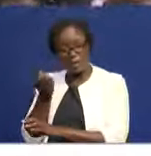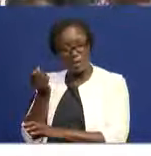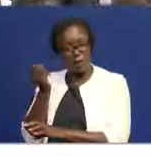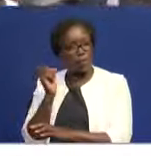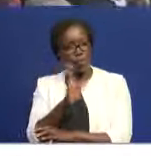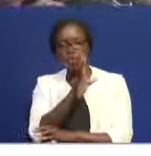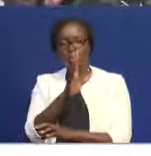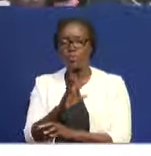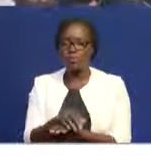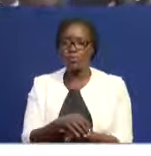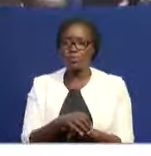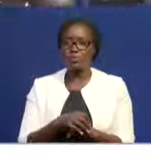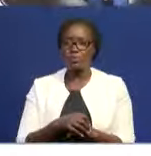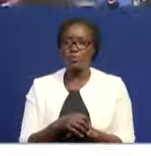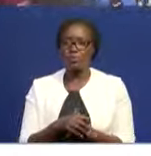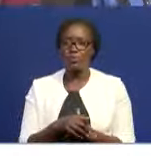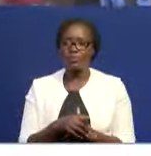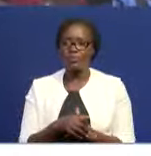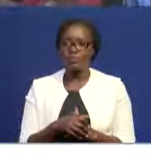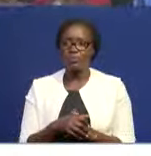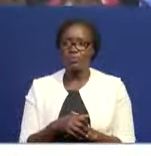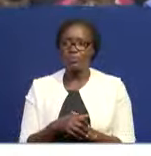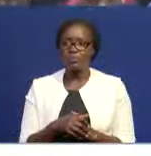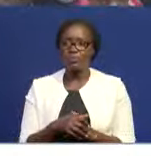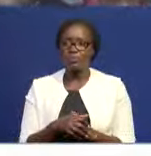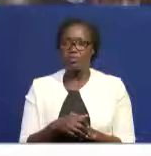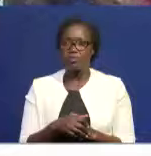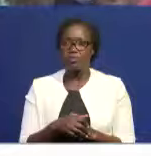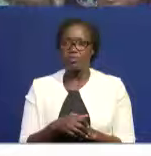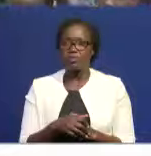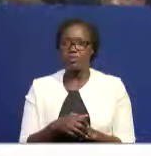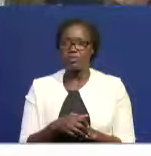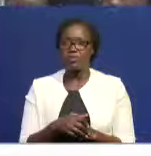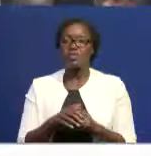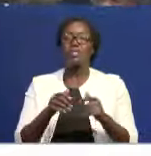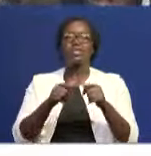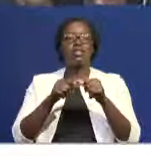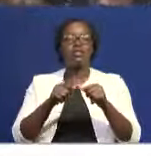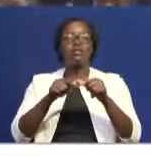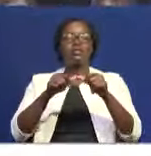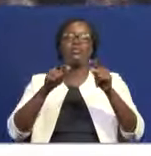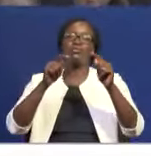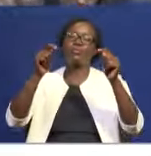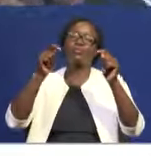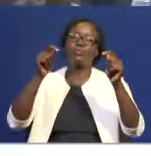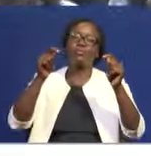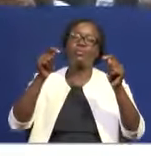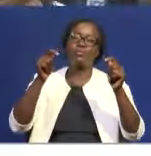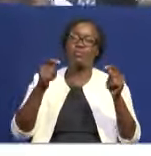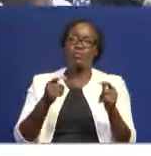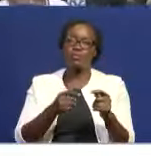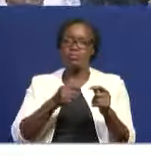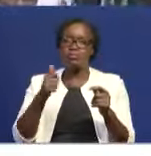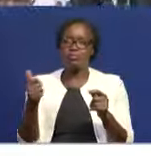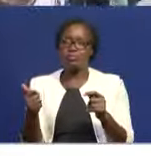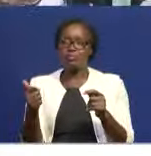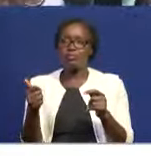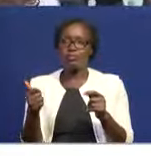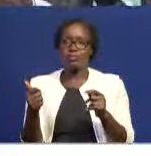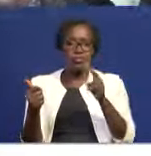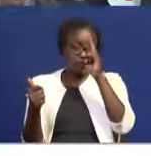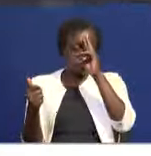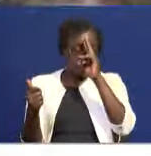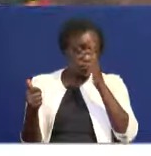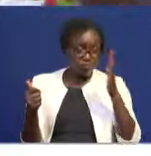officers. You can see the bunch of the youth, they continue with their chants on the right side as the police continue